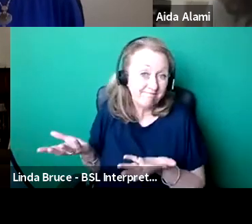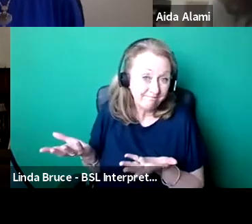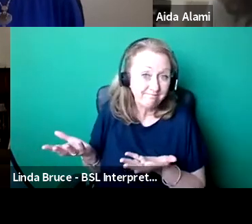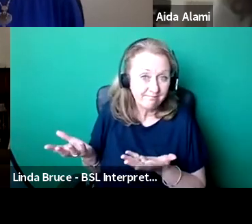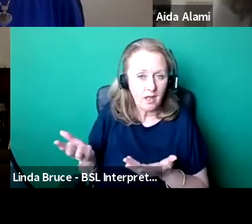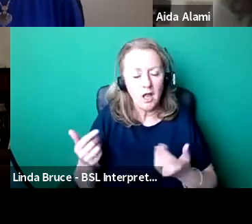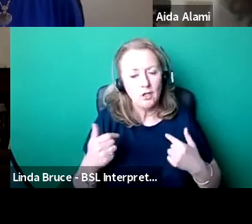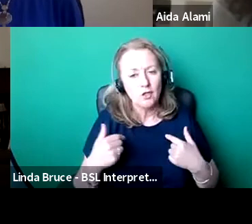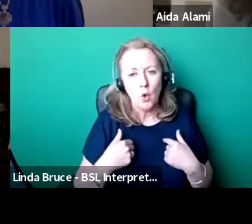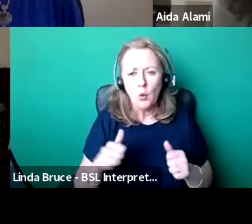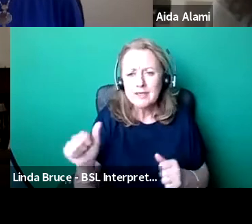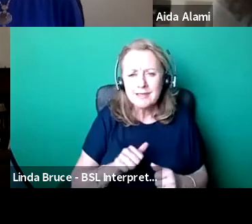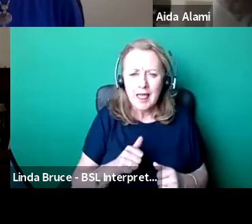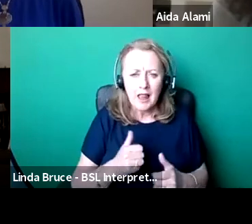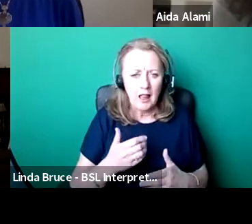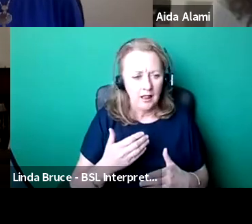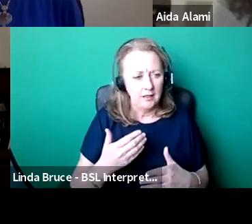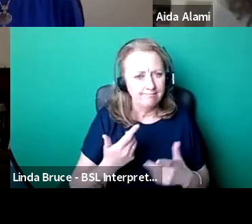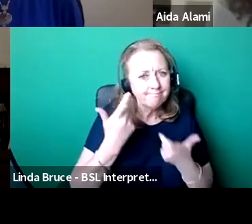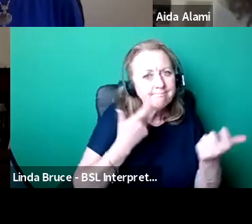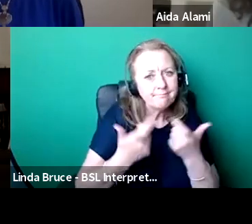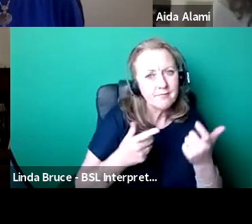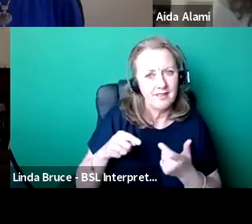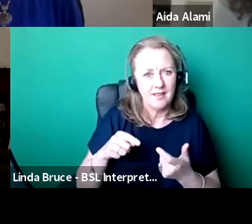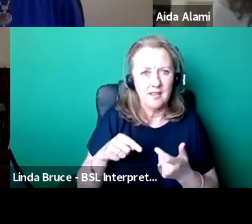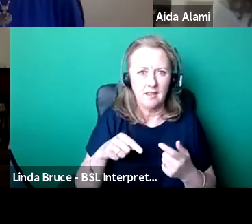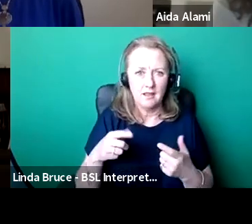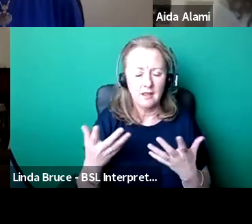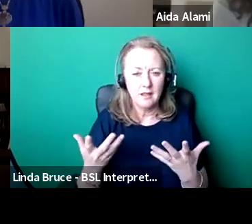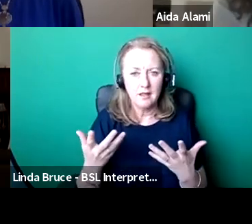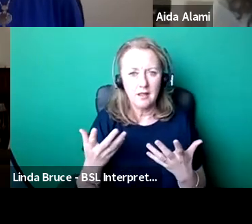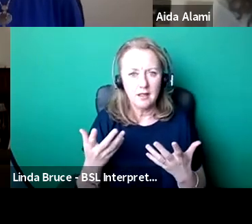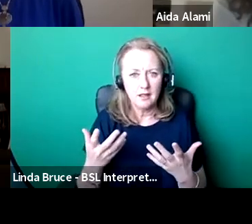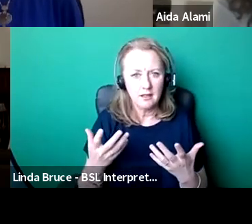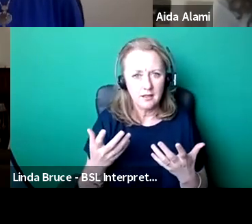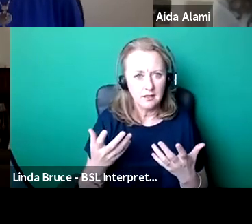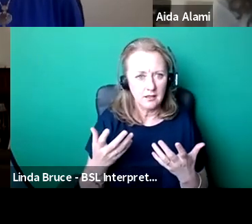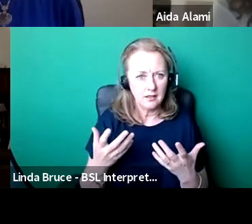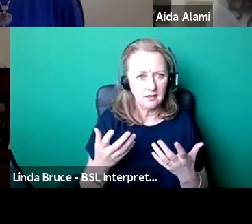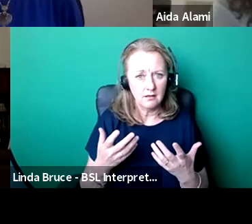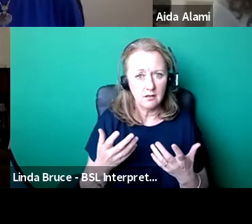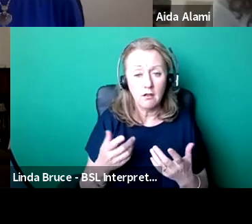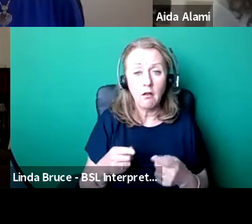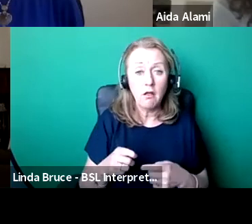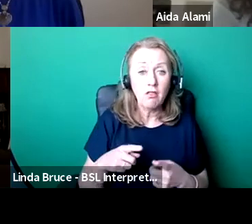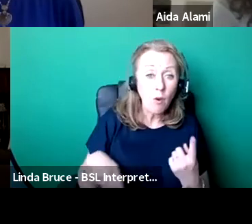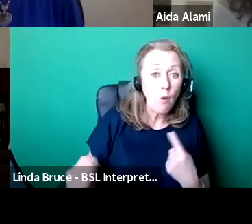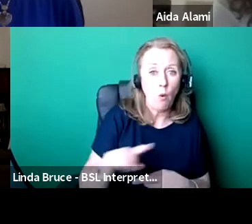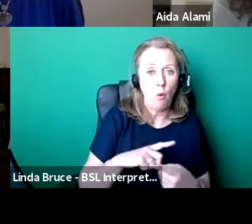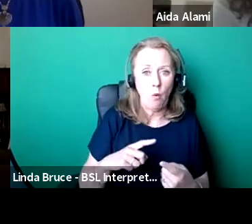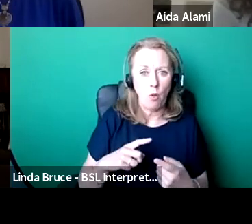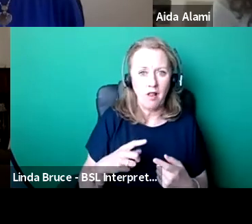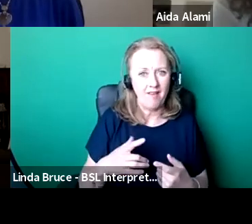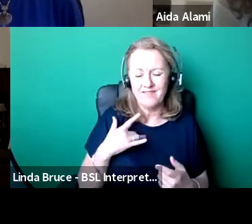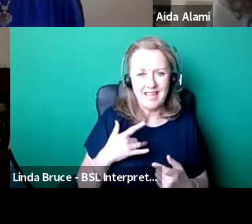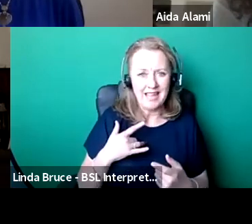We haven't had any publisher that has felt that this wouldn't be risky. They all feel that it would be too